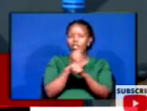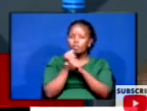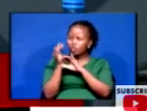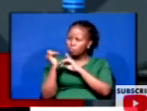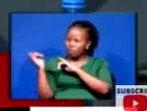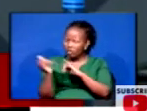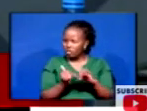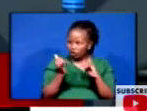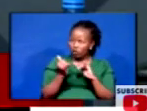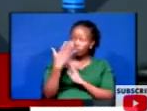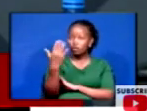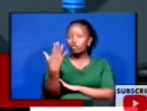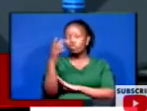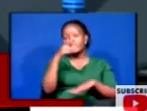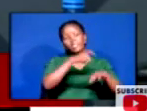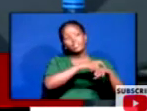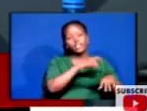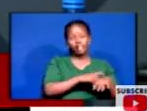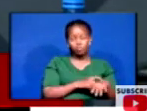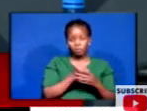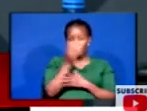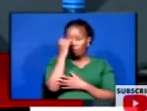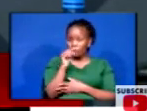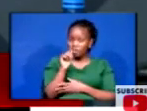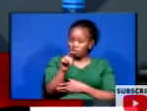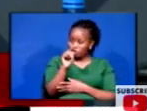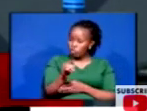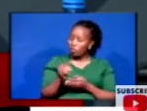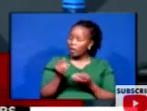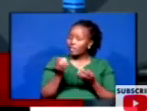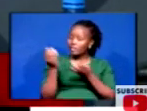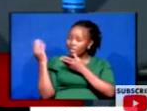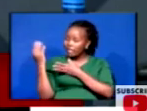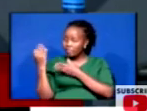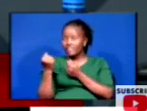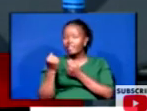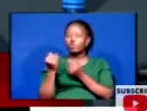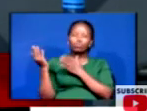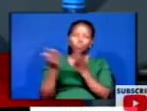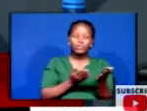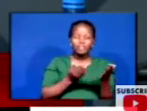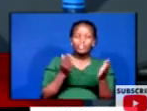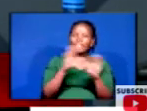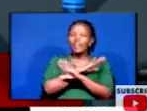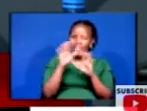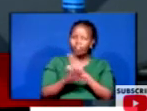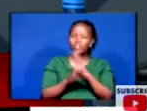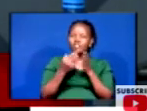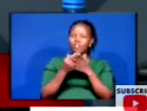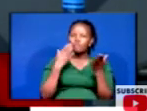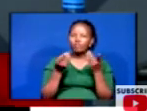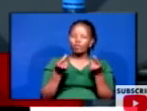within time. Yeah. Because then you're supposed to have filed all your pleadings, exactly, before the commencement of the pretrial conference. Yeah. And so, yeah. Yeah.